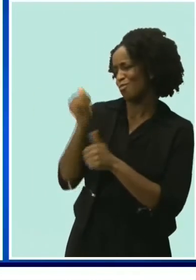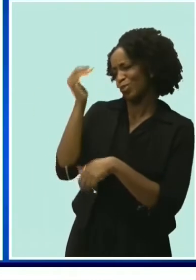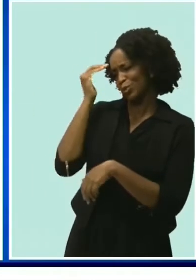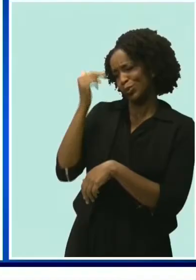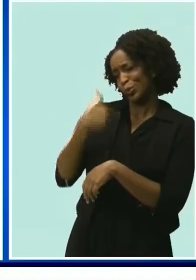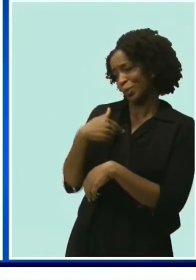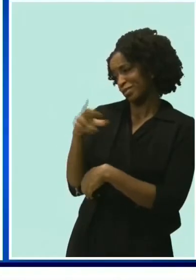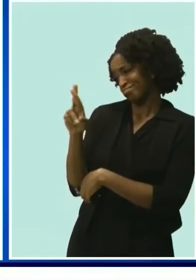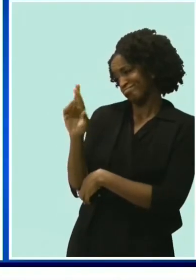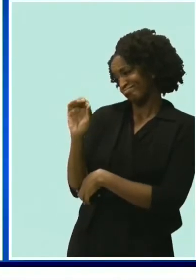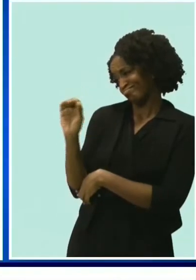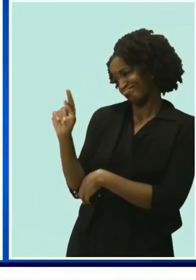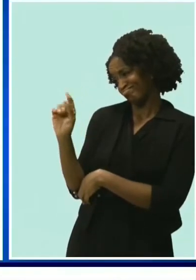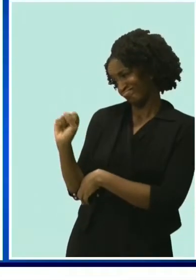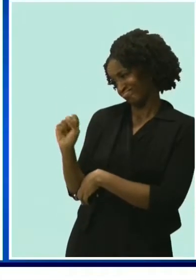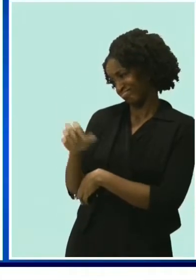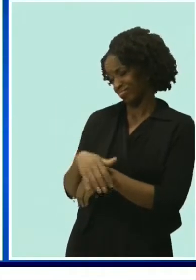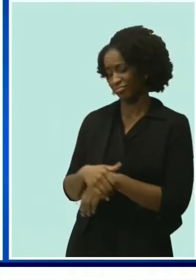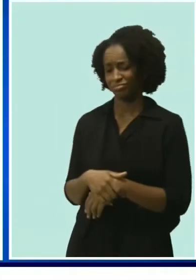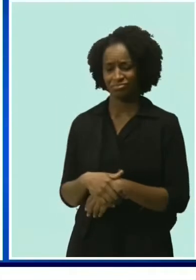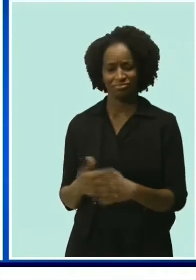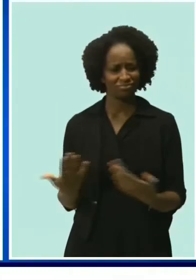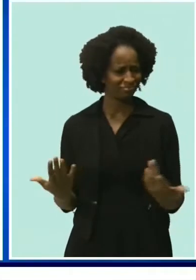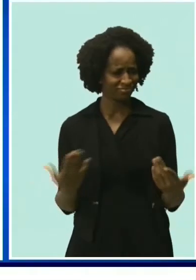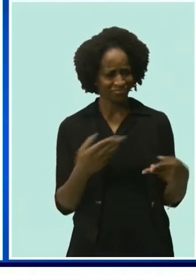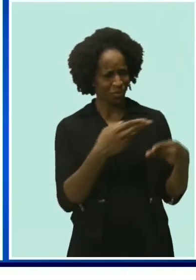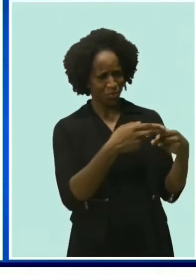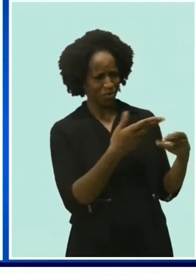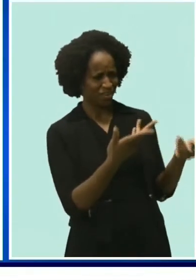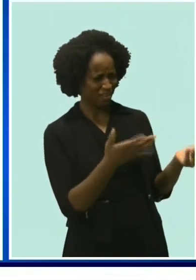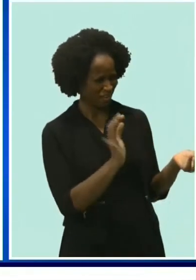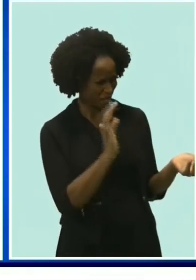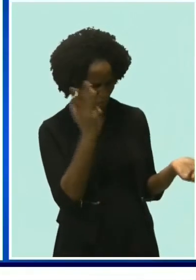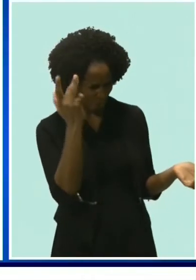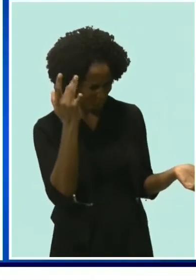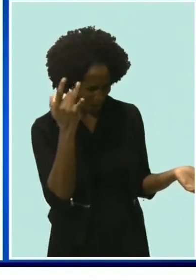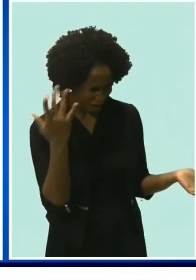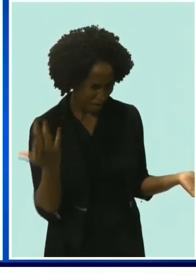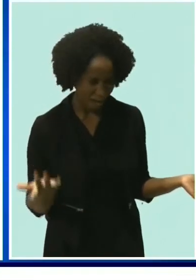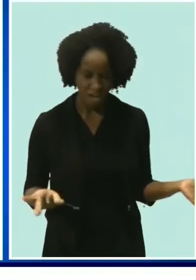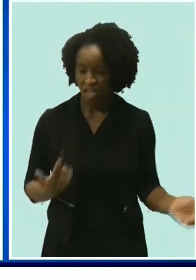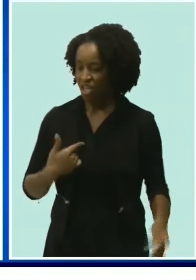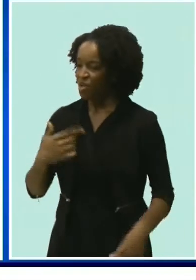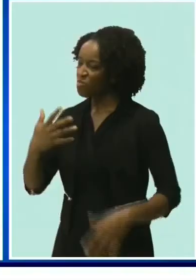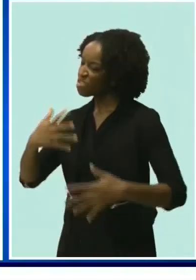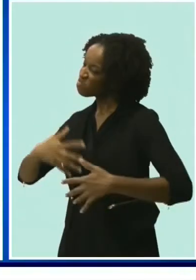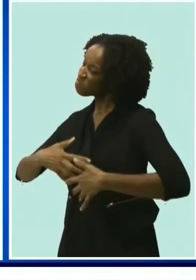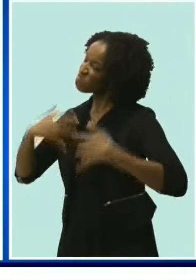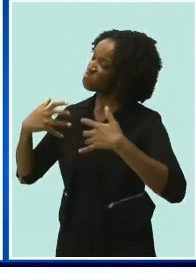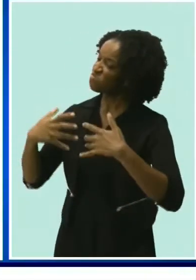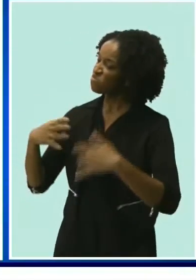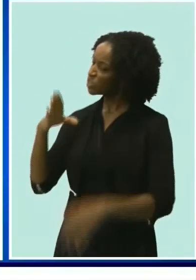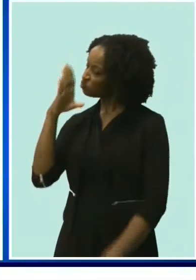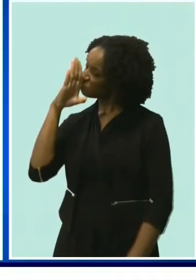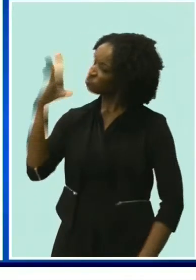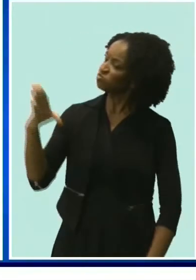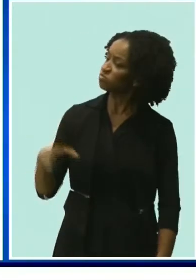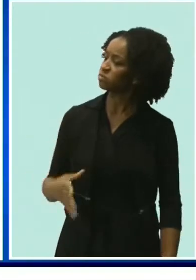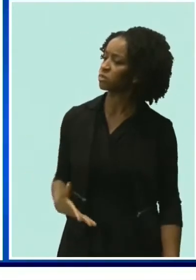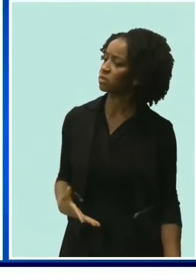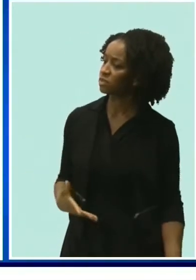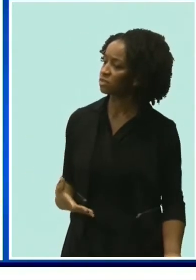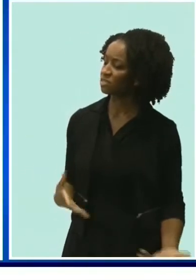Pitbull. What do you call you Pitbull? I'm very aggressive, don't have a nonsense. I don't take a 6 for a 9, nor E for a